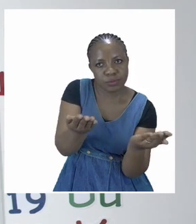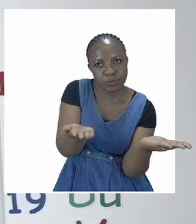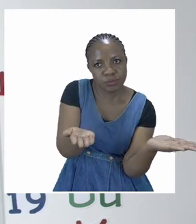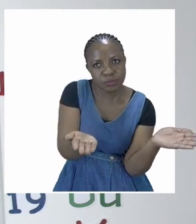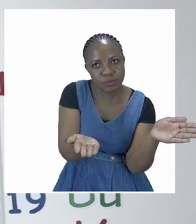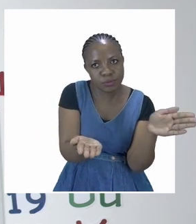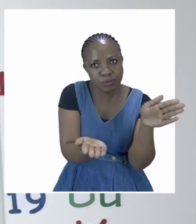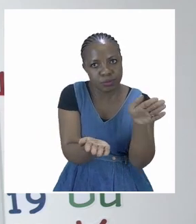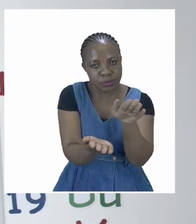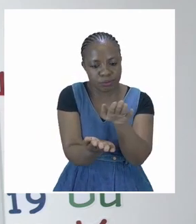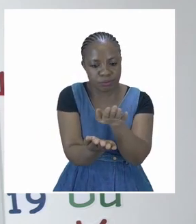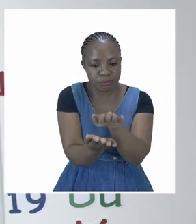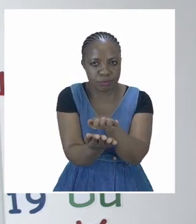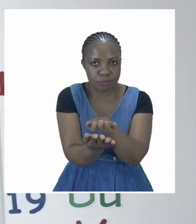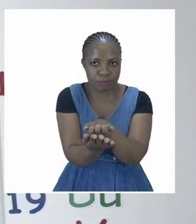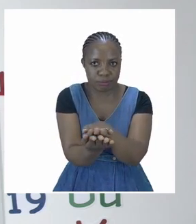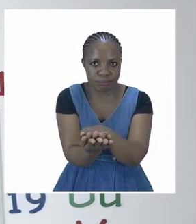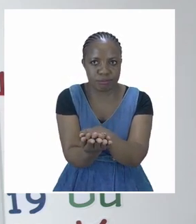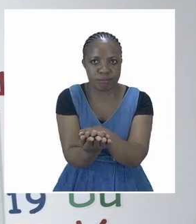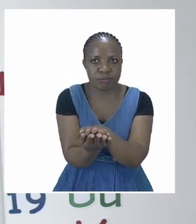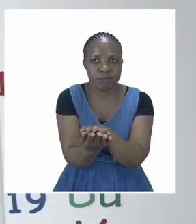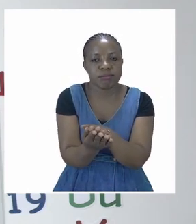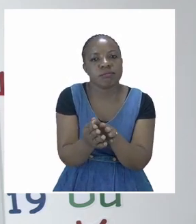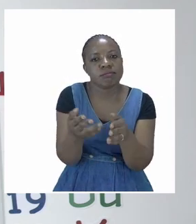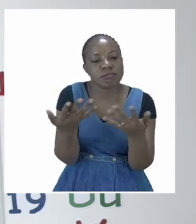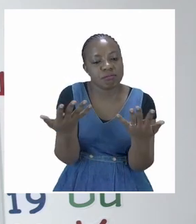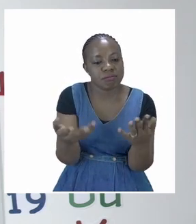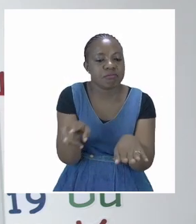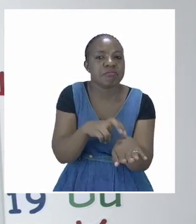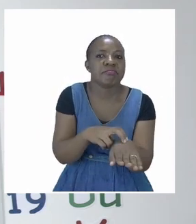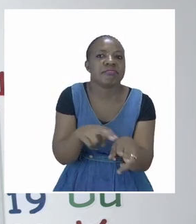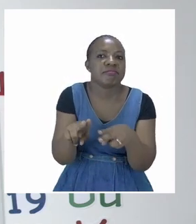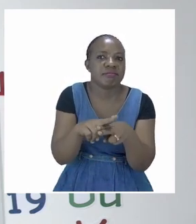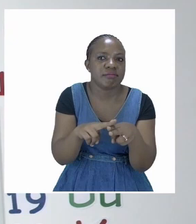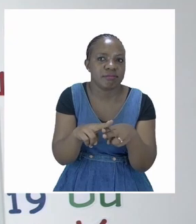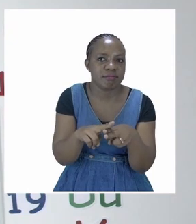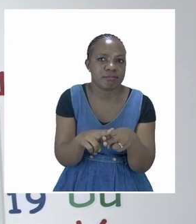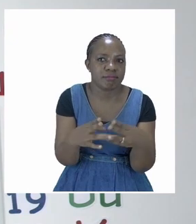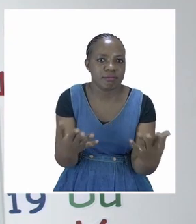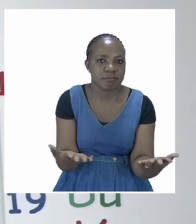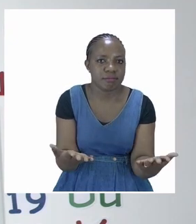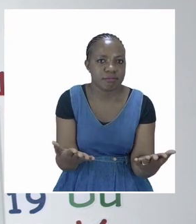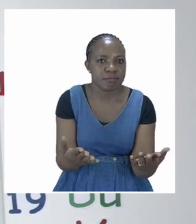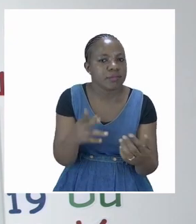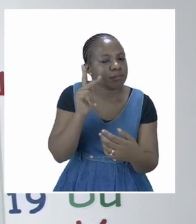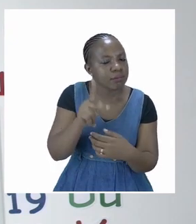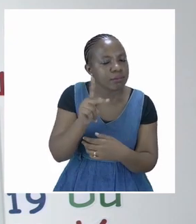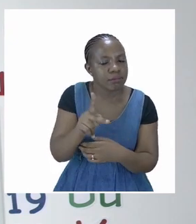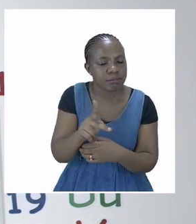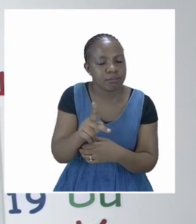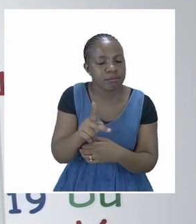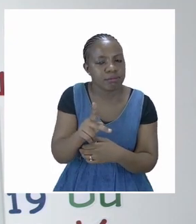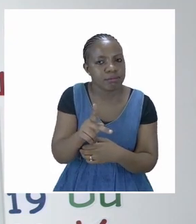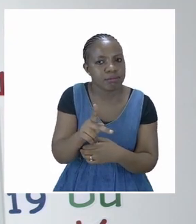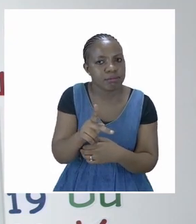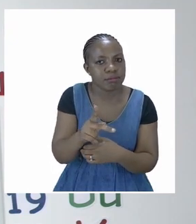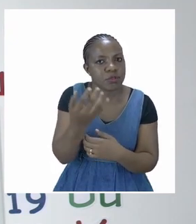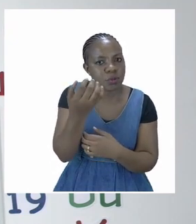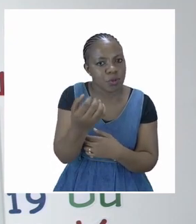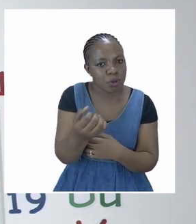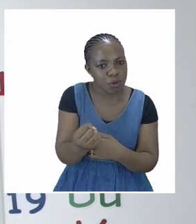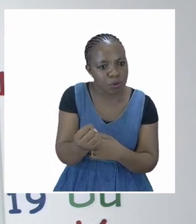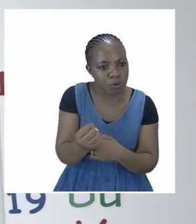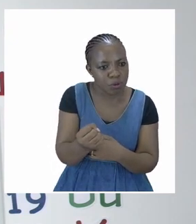it for ready to use. But there is more. We are also available on